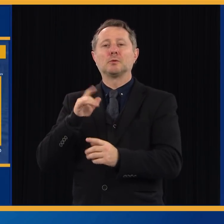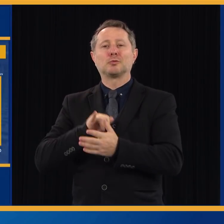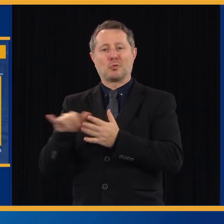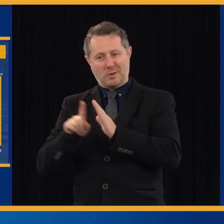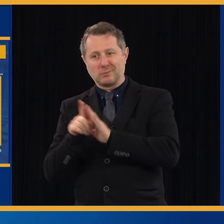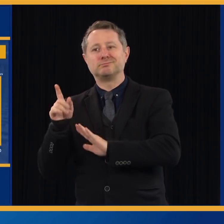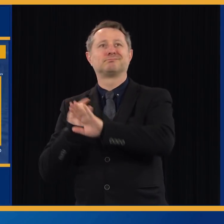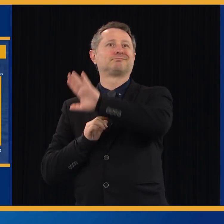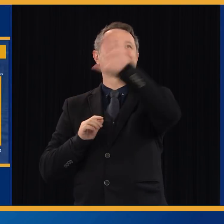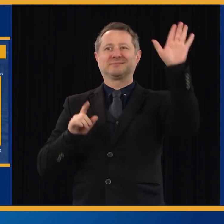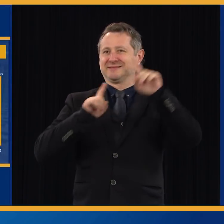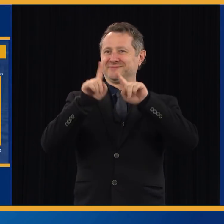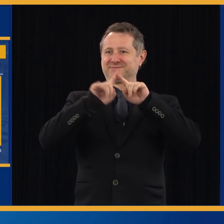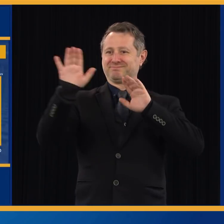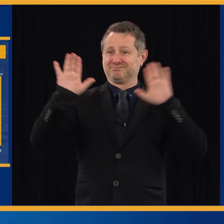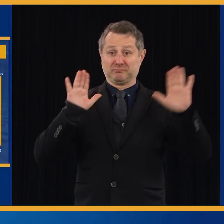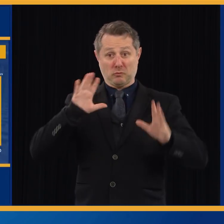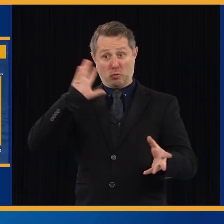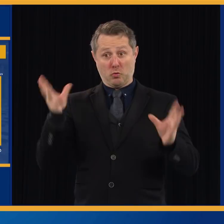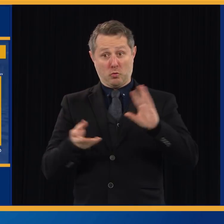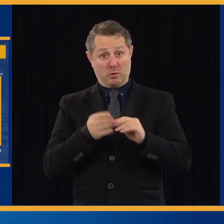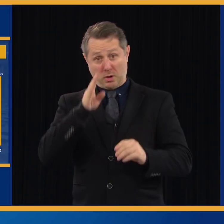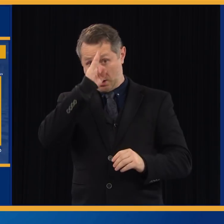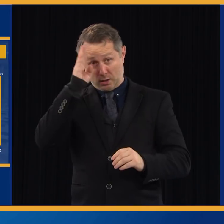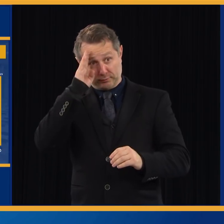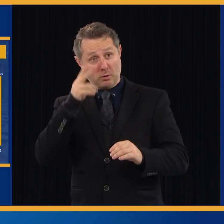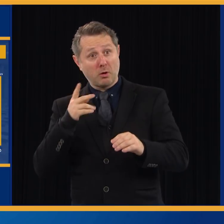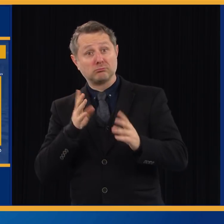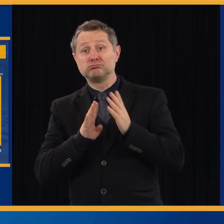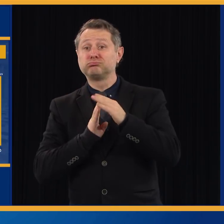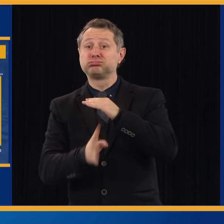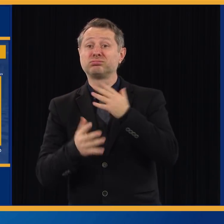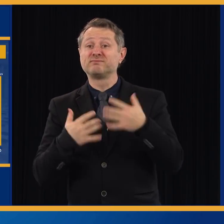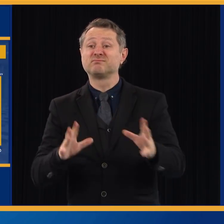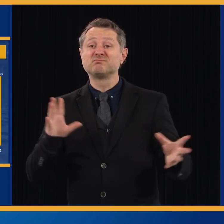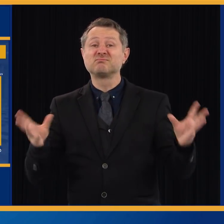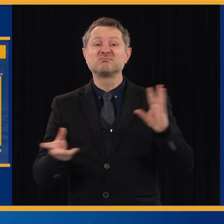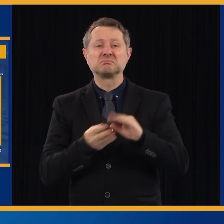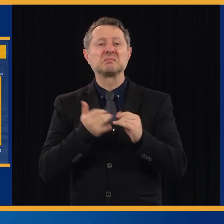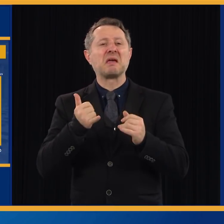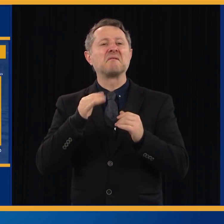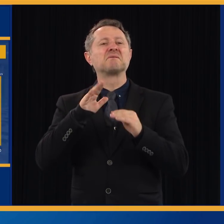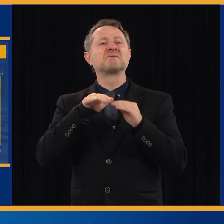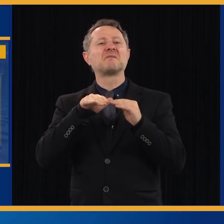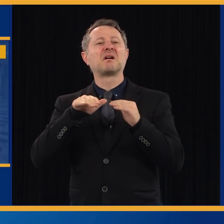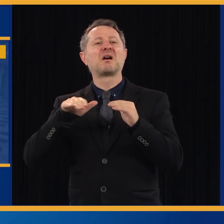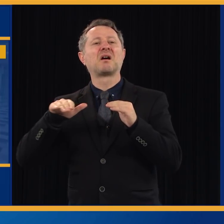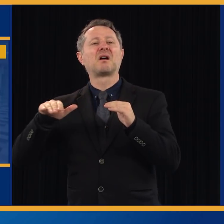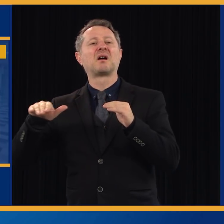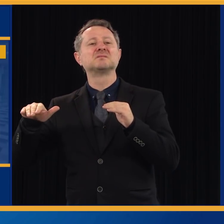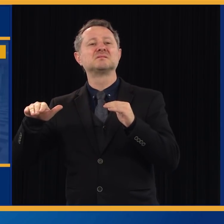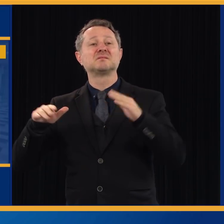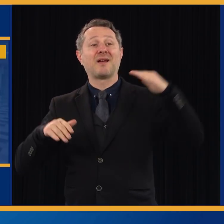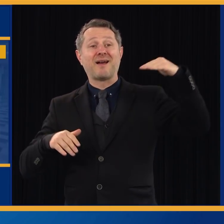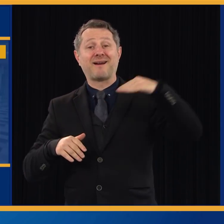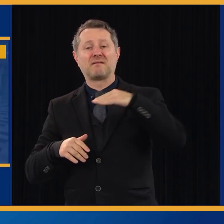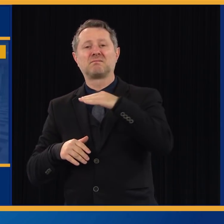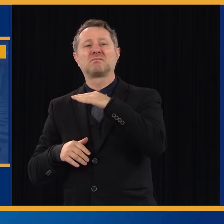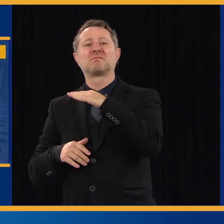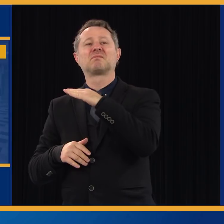total hospitalizations are basically flat from where they were